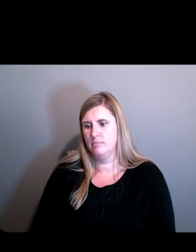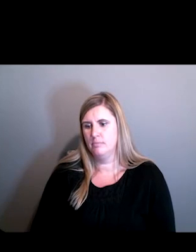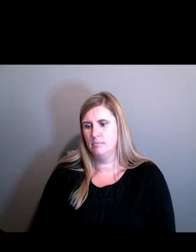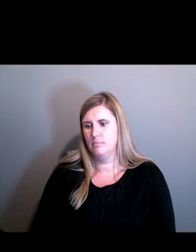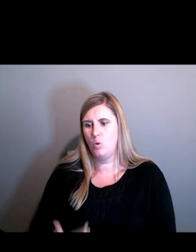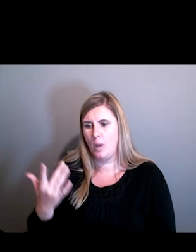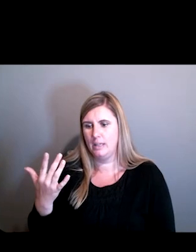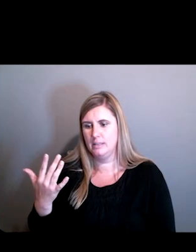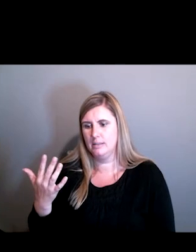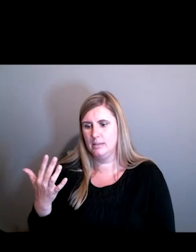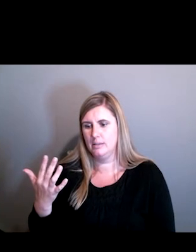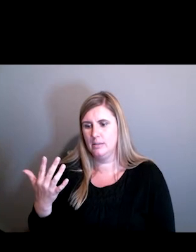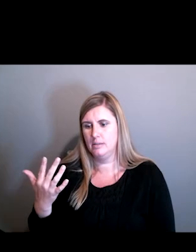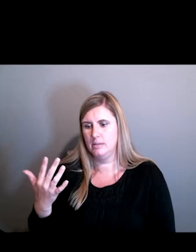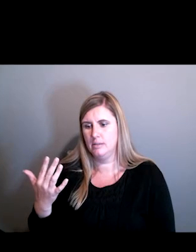Wait.